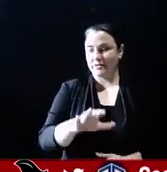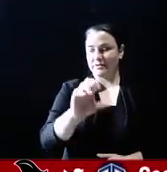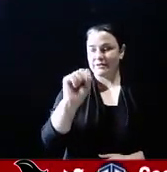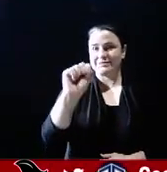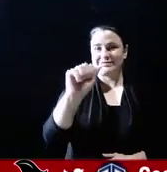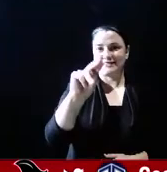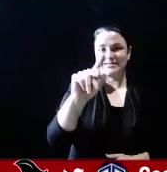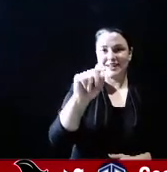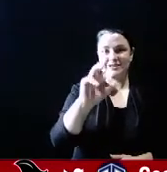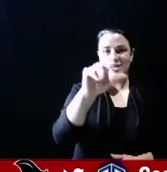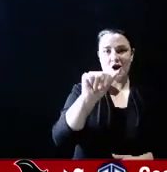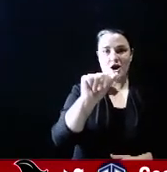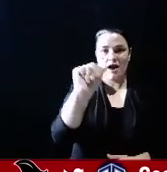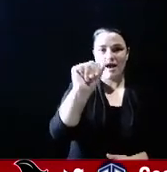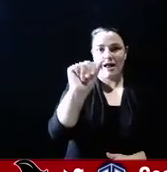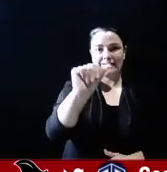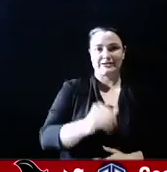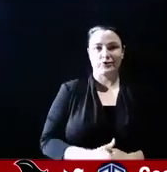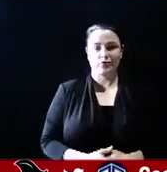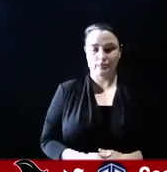Santera Alexander.